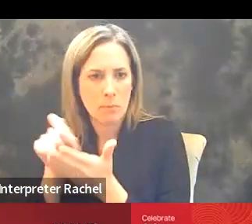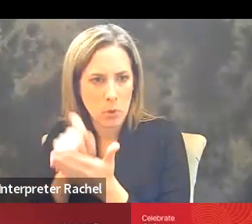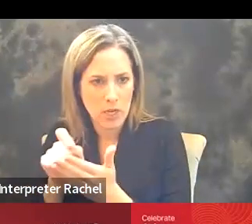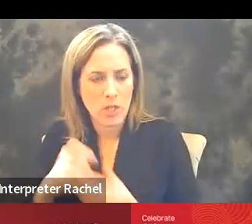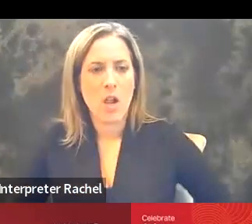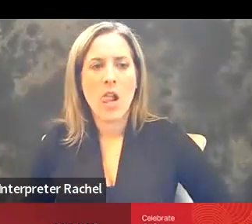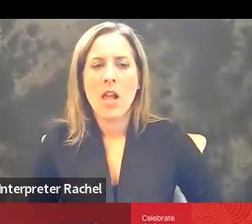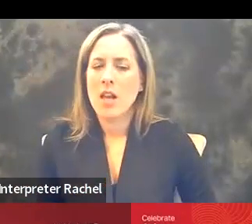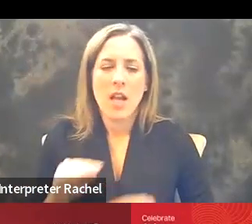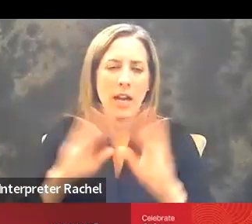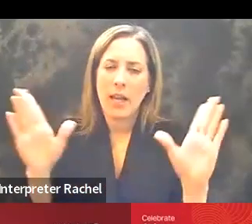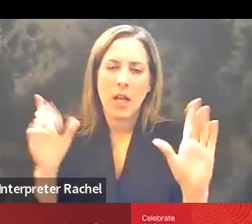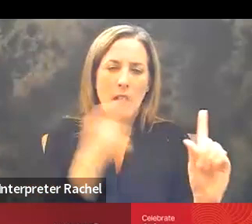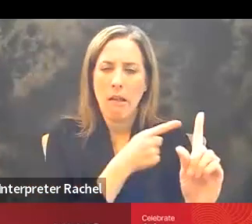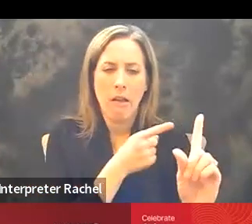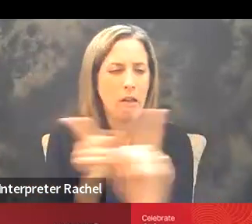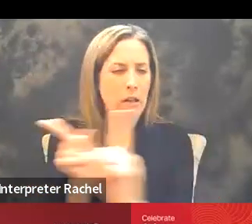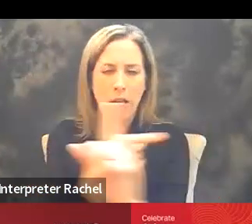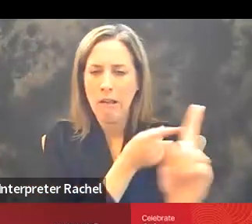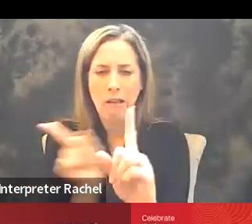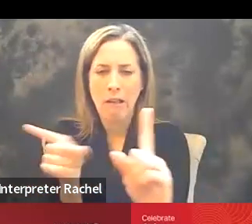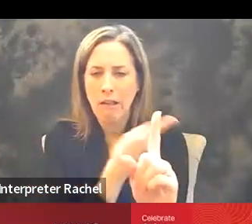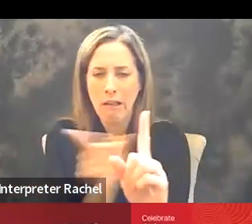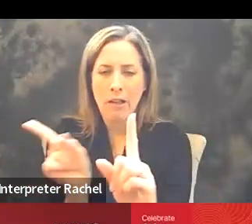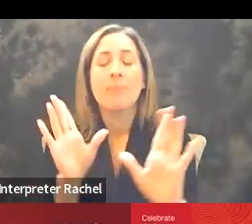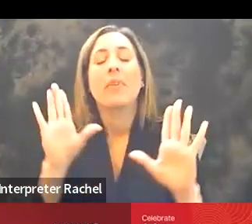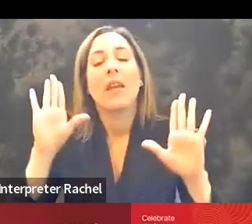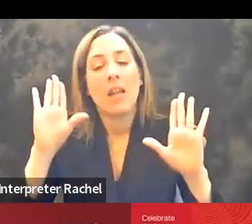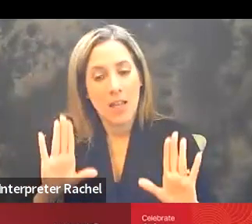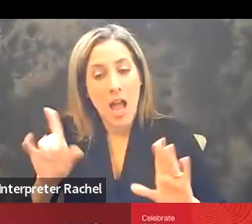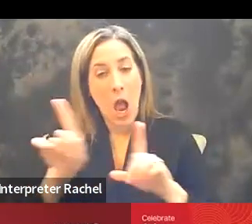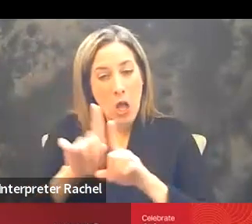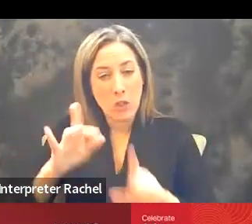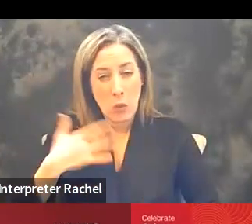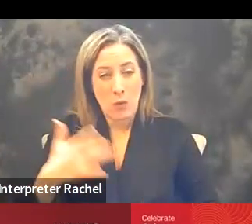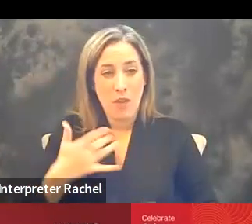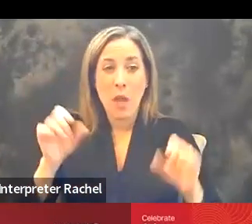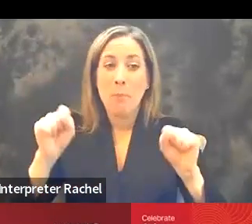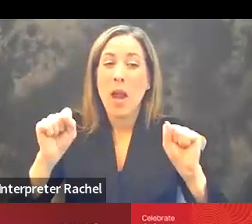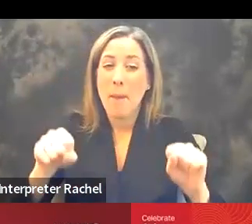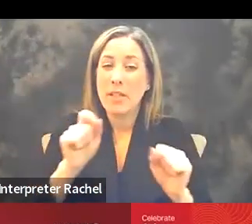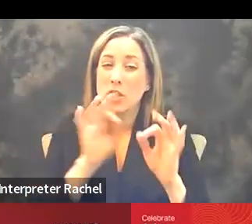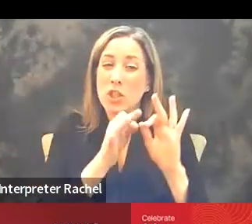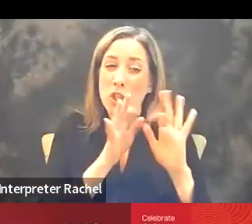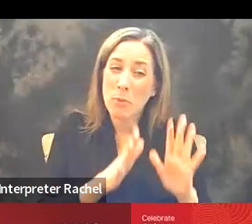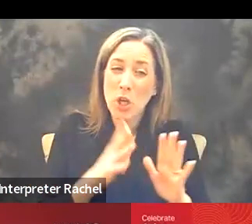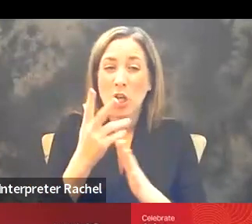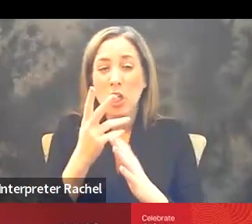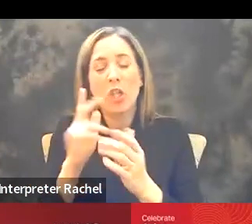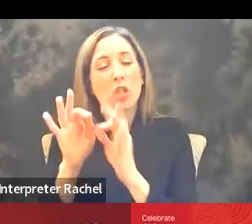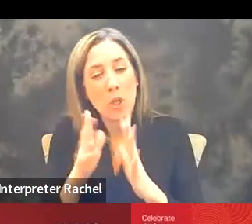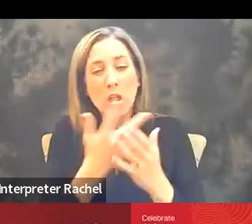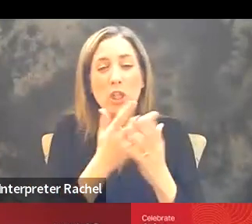clearly I've gone into 30 directions. I also feel that perhaps translators and interpreters share a little bit of